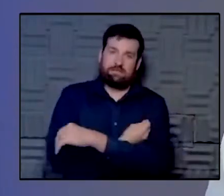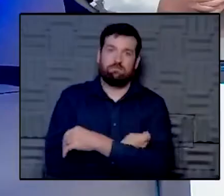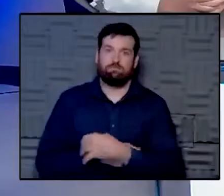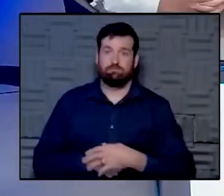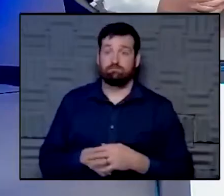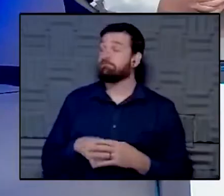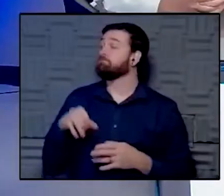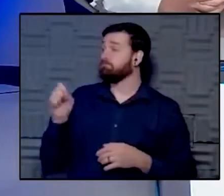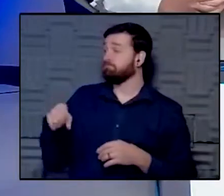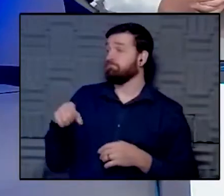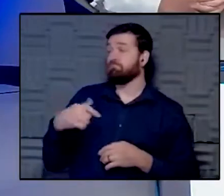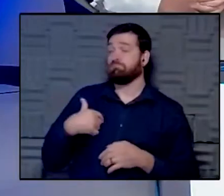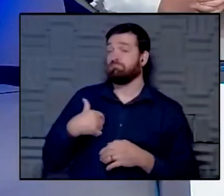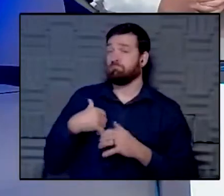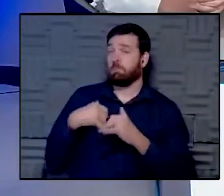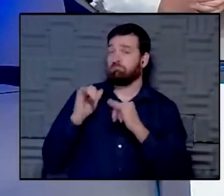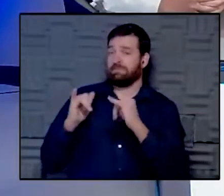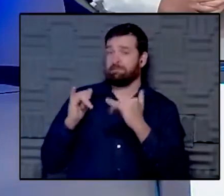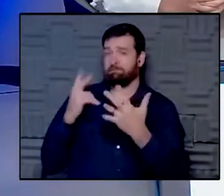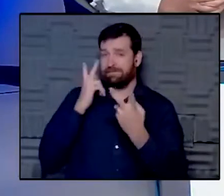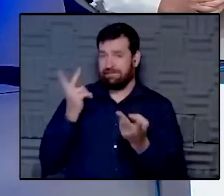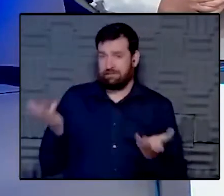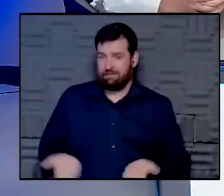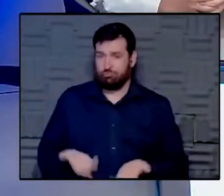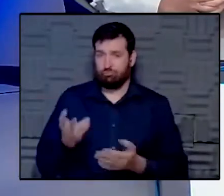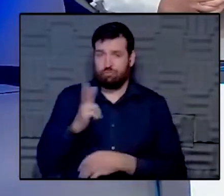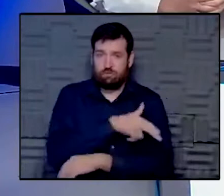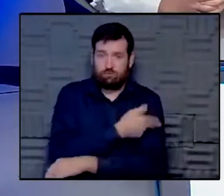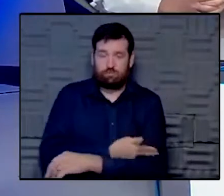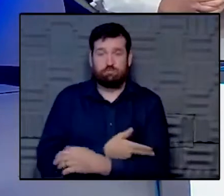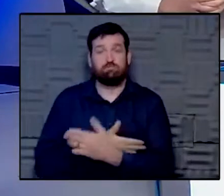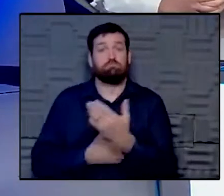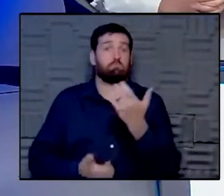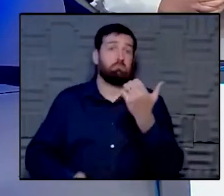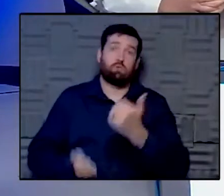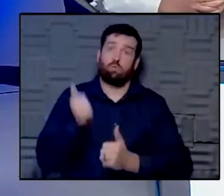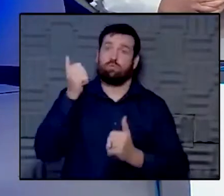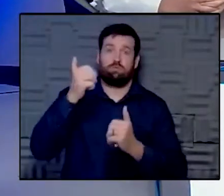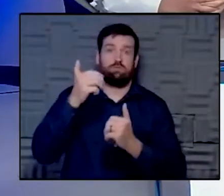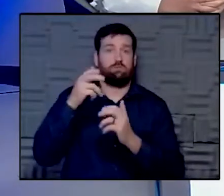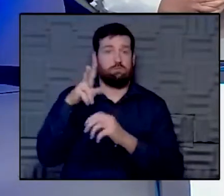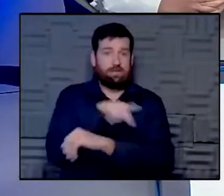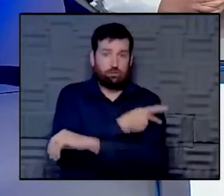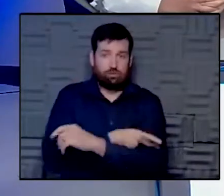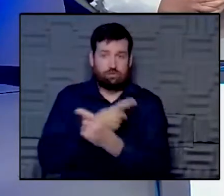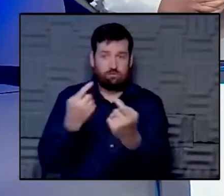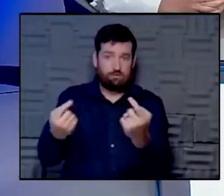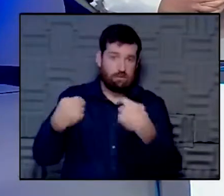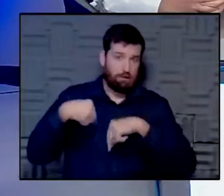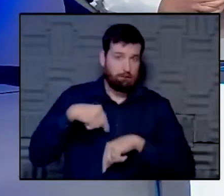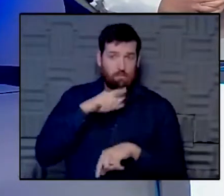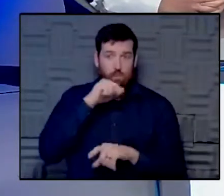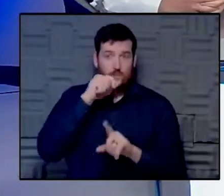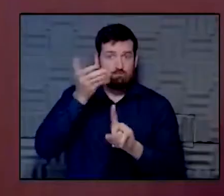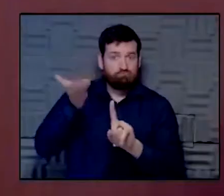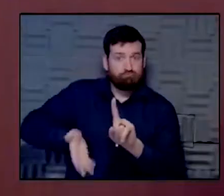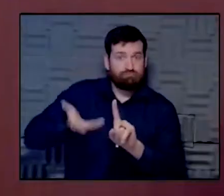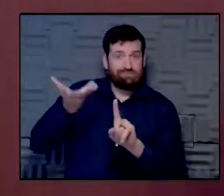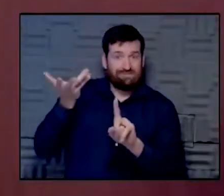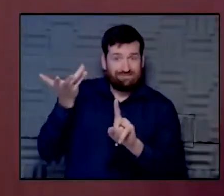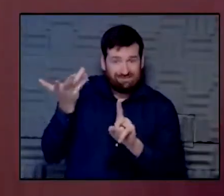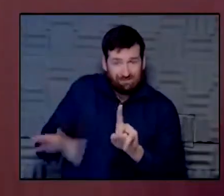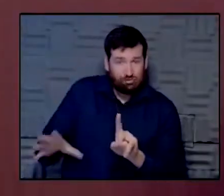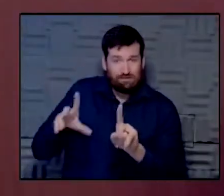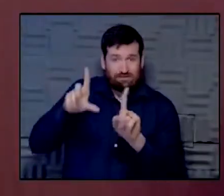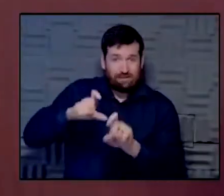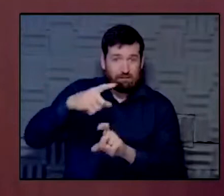Yeah, I think that's consistent with what we're seeing in the hospital, that the majority of our patients that are coming in who test positive, we're finding just by